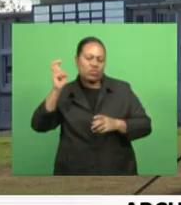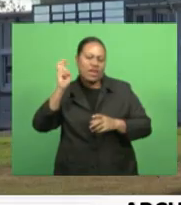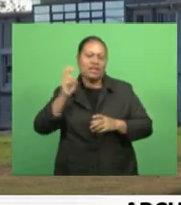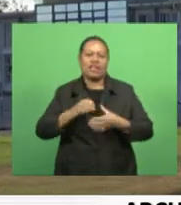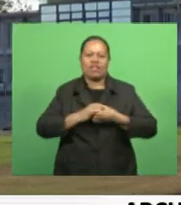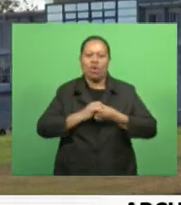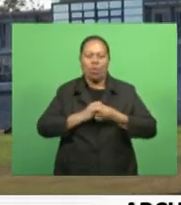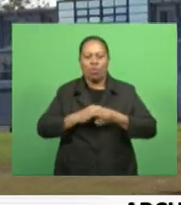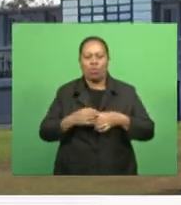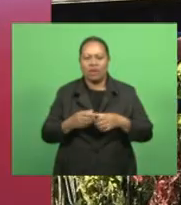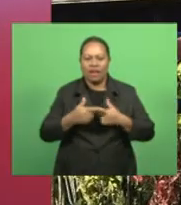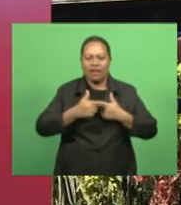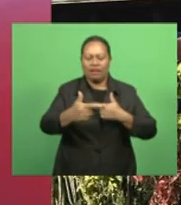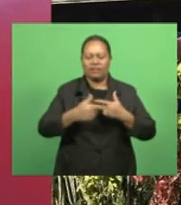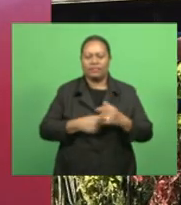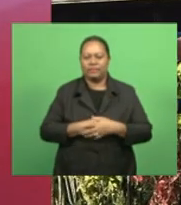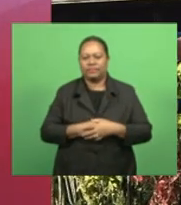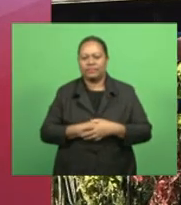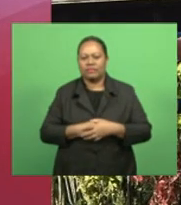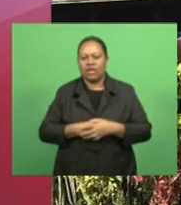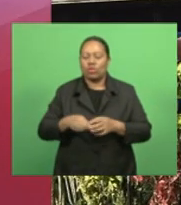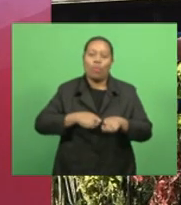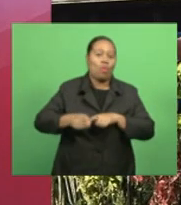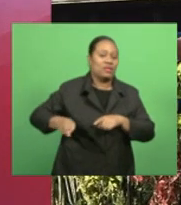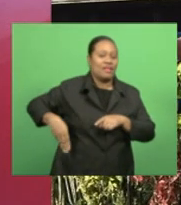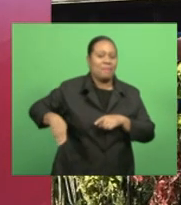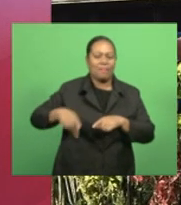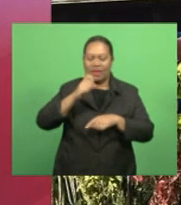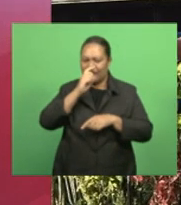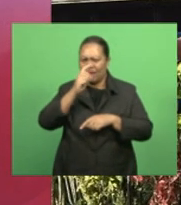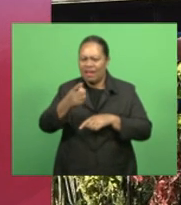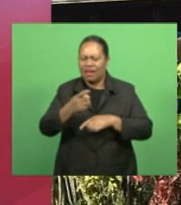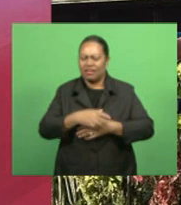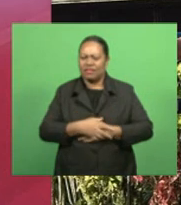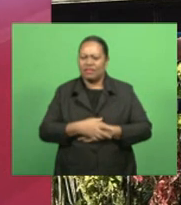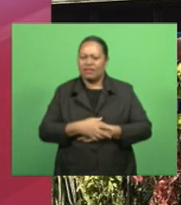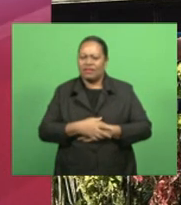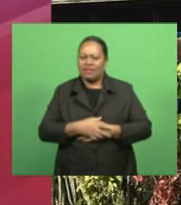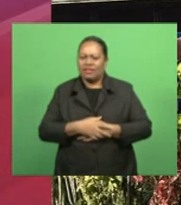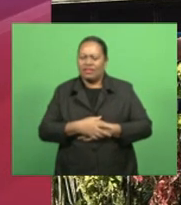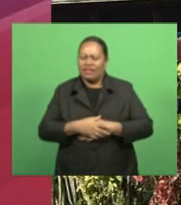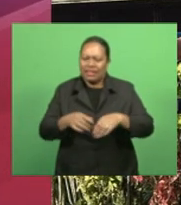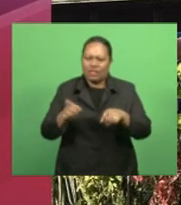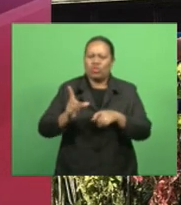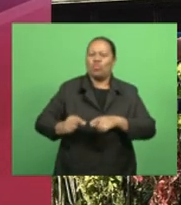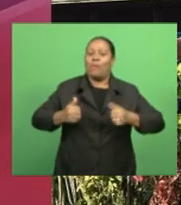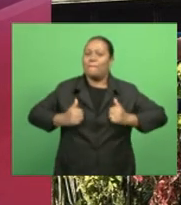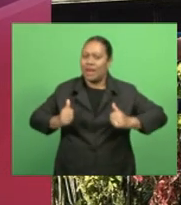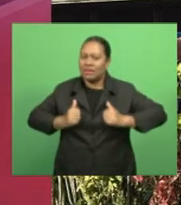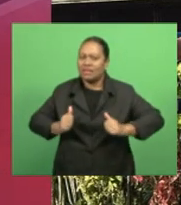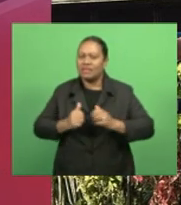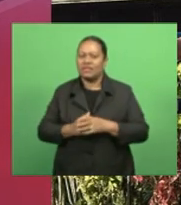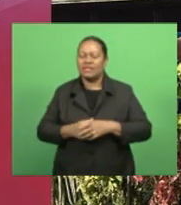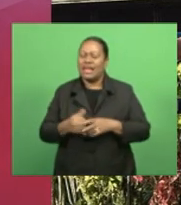archery range. Majority of our members aren't able to actually practice